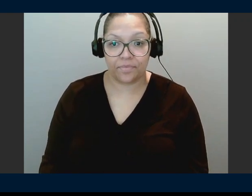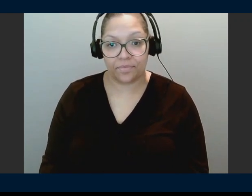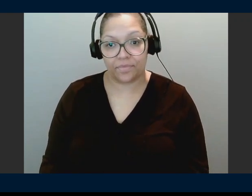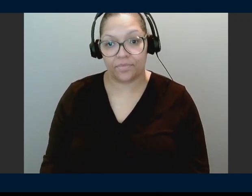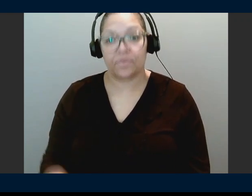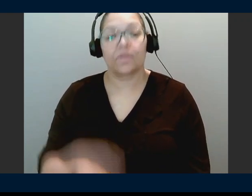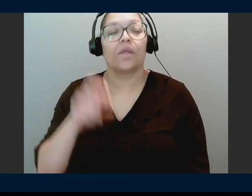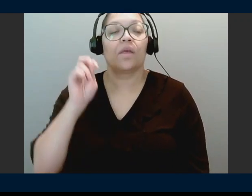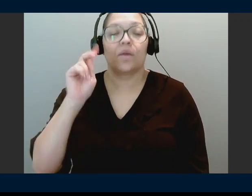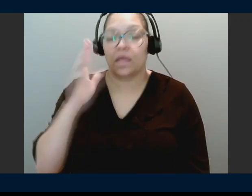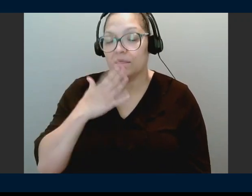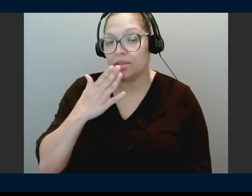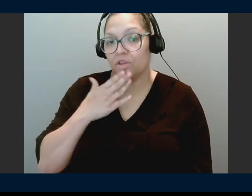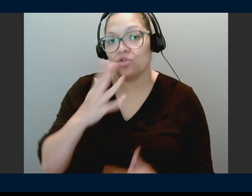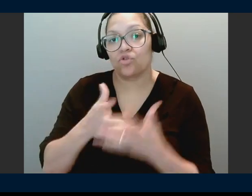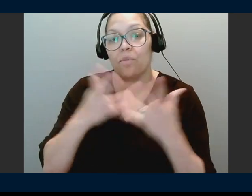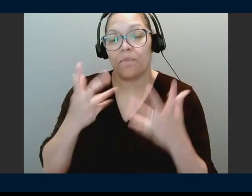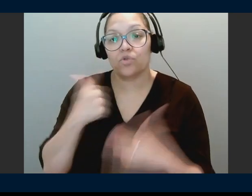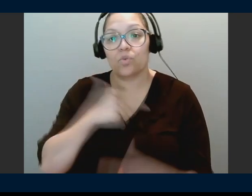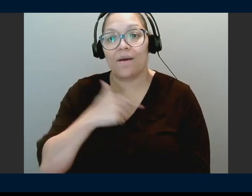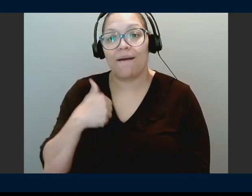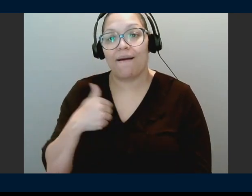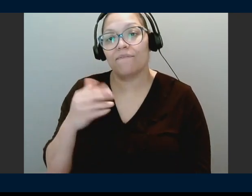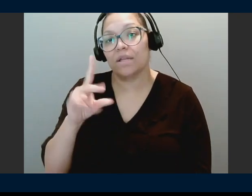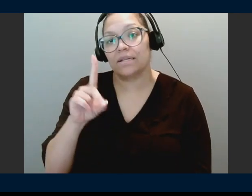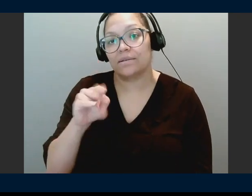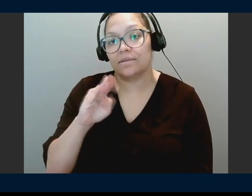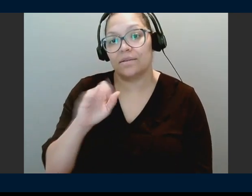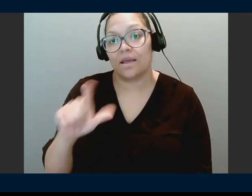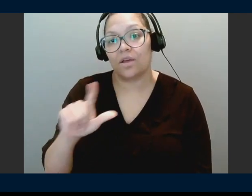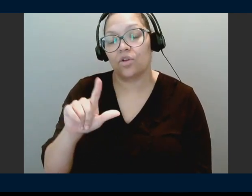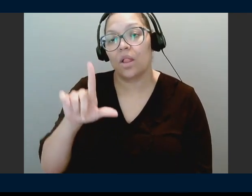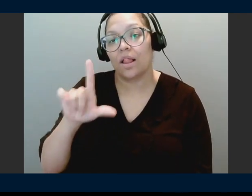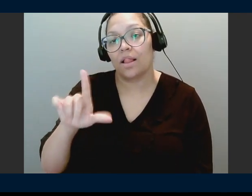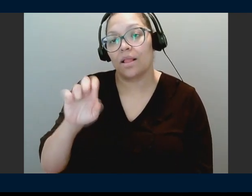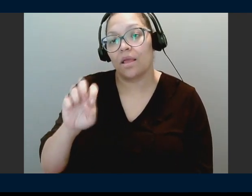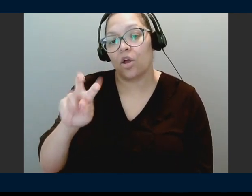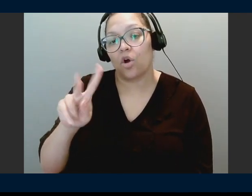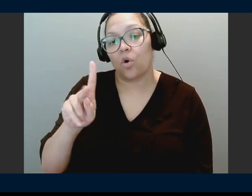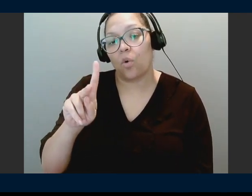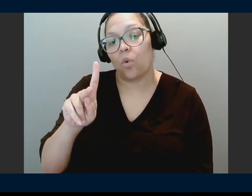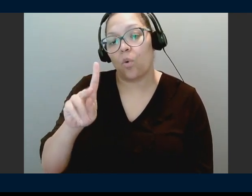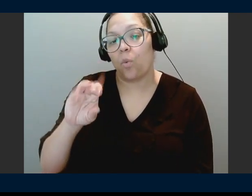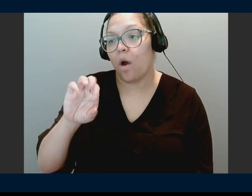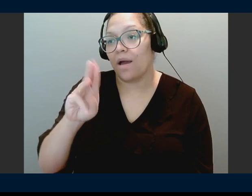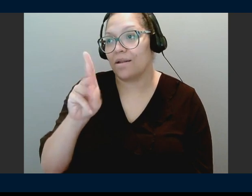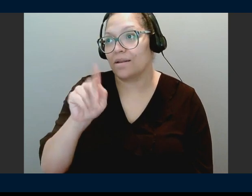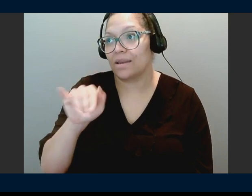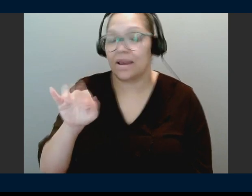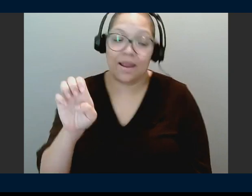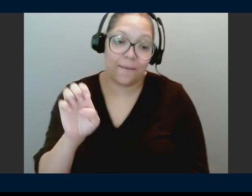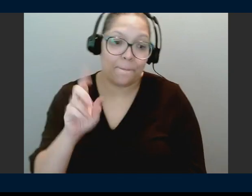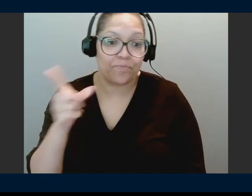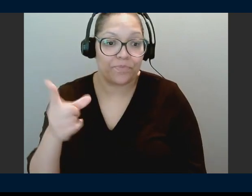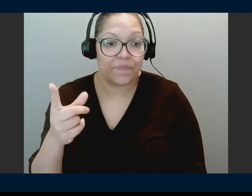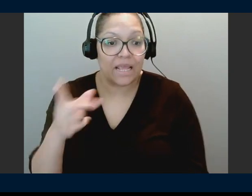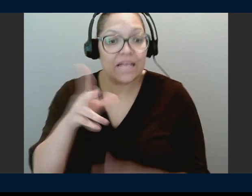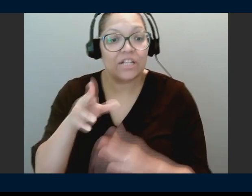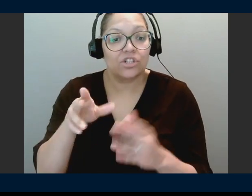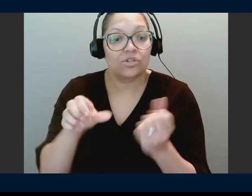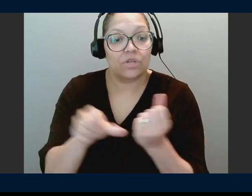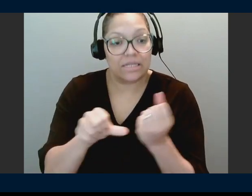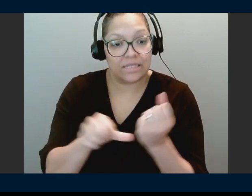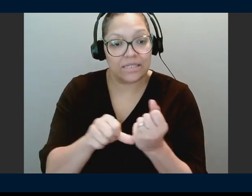Thank you so much. Next, we have Daniel Liukwane, who is an assistant professor at Northwestern University and a 2010